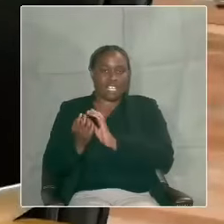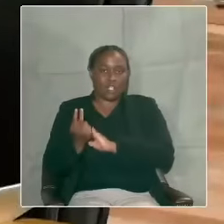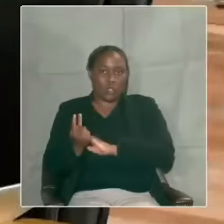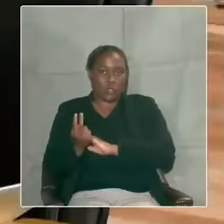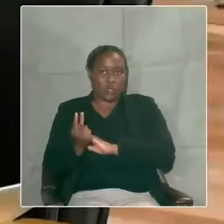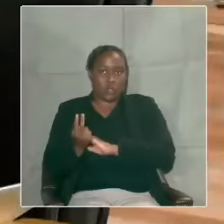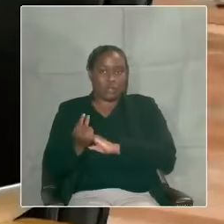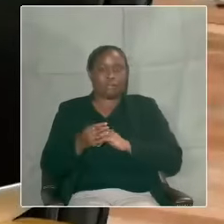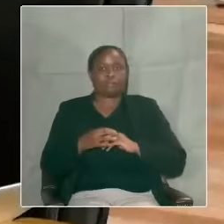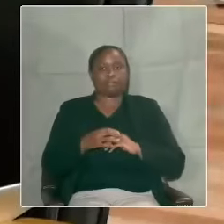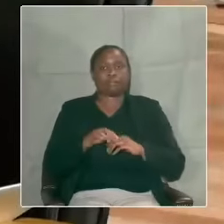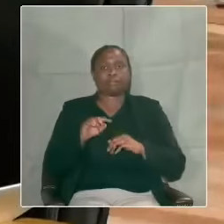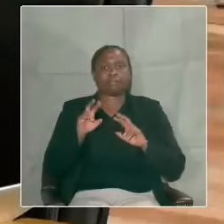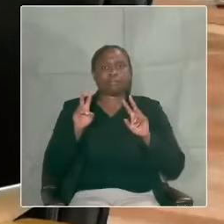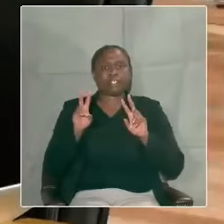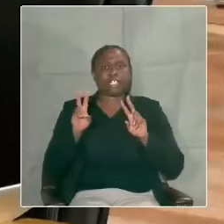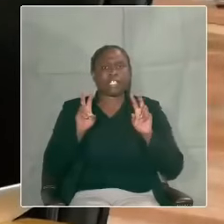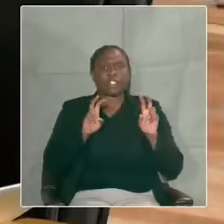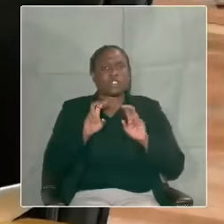the issue of